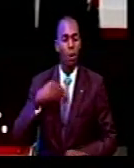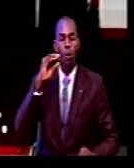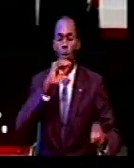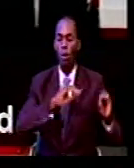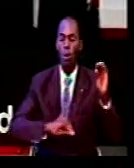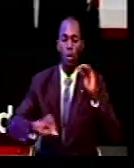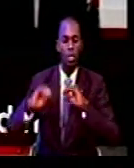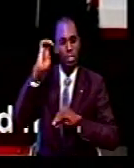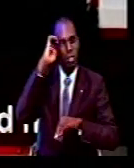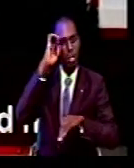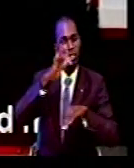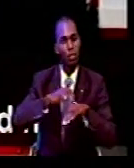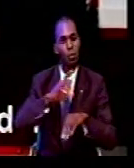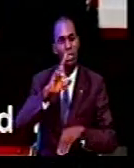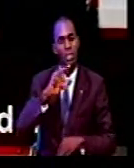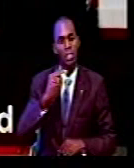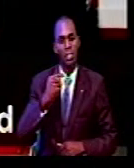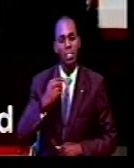path. He touched me.